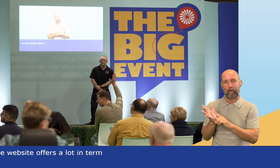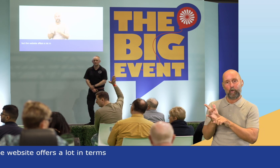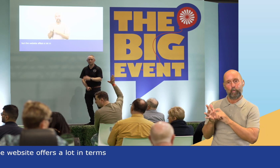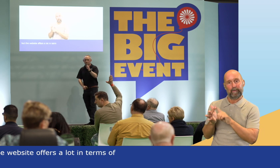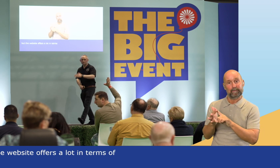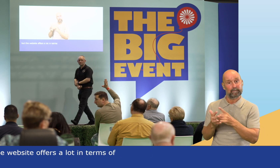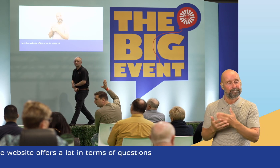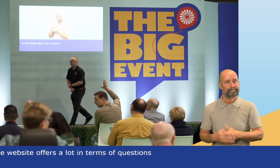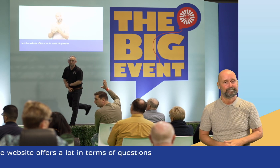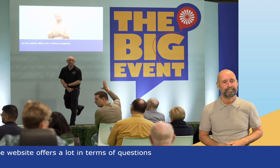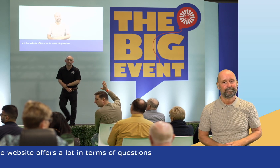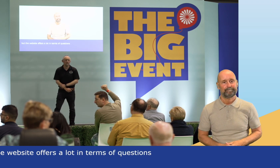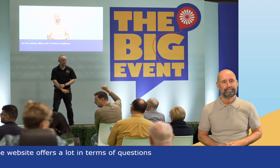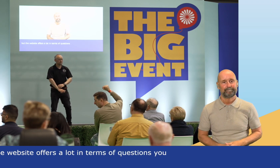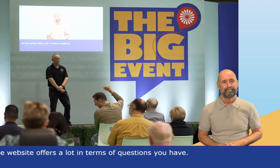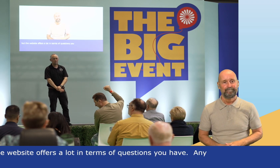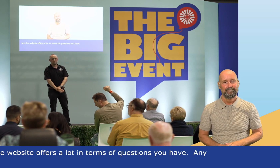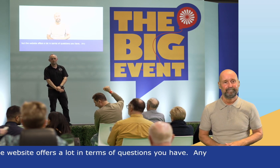questions?